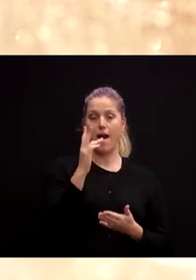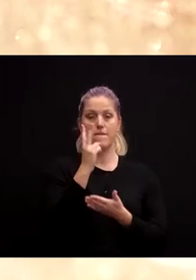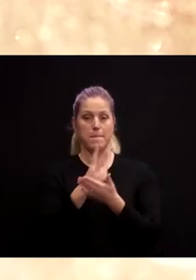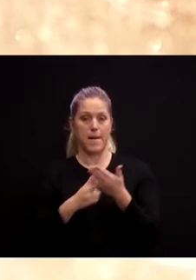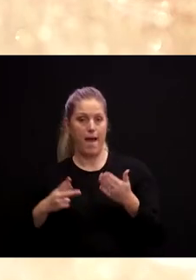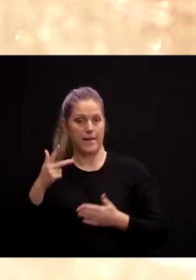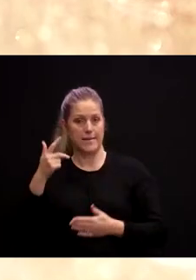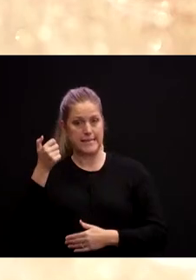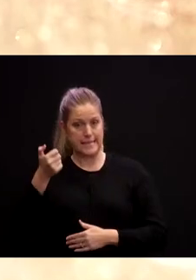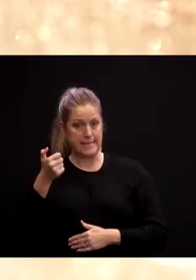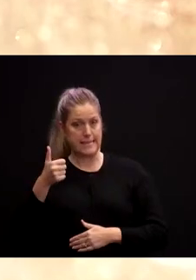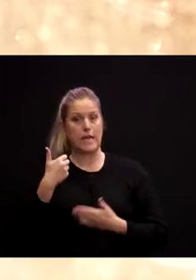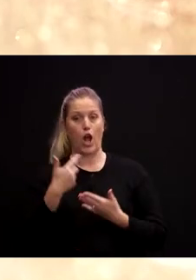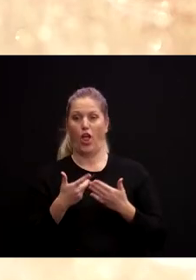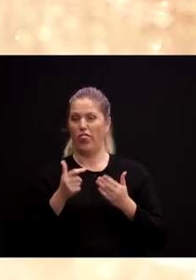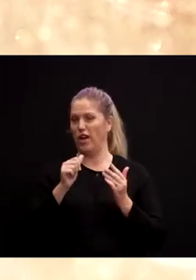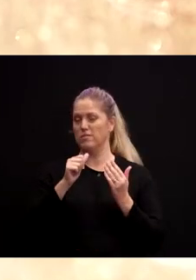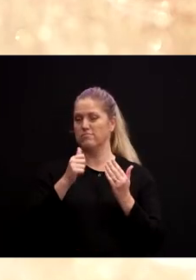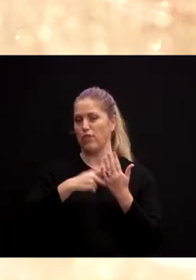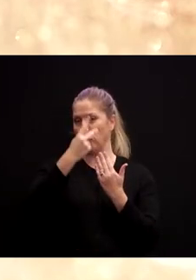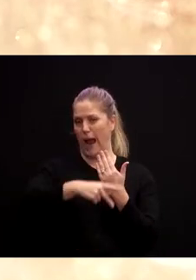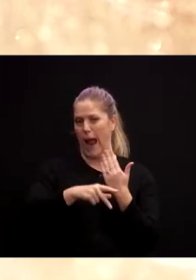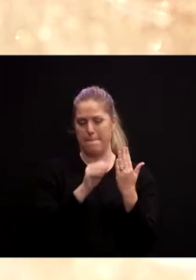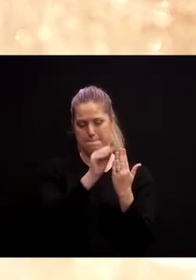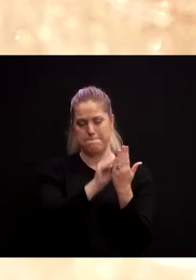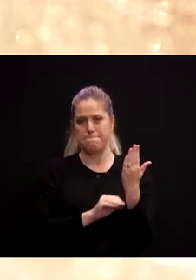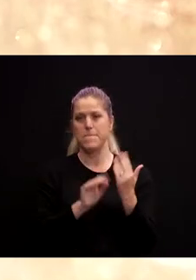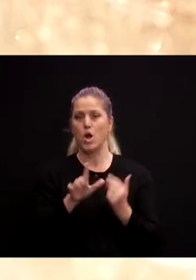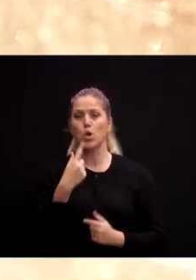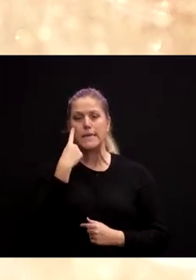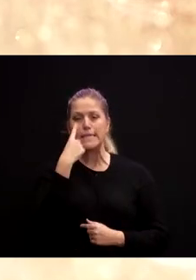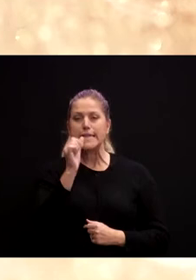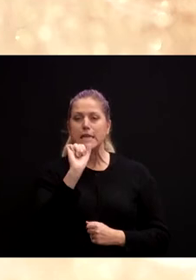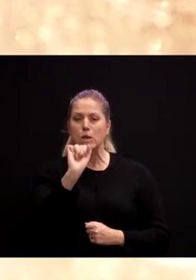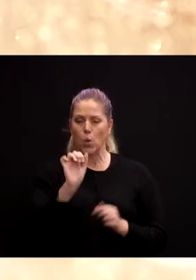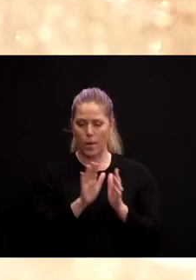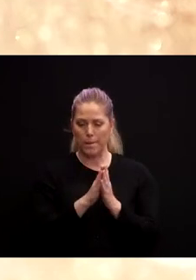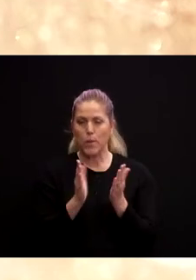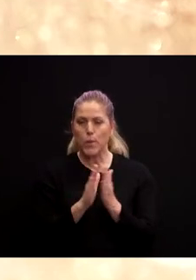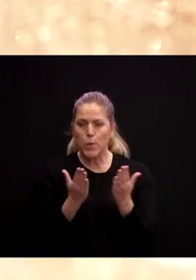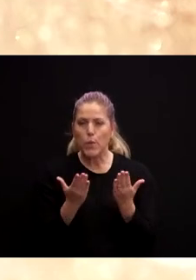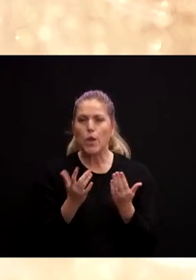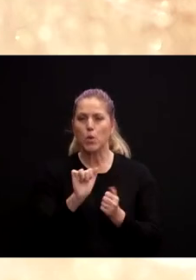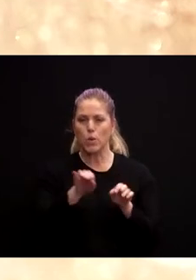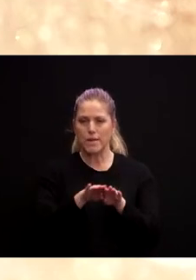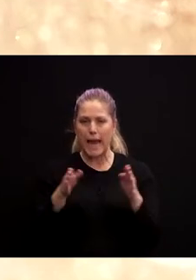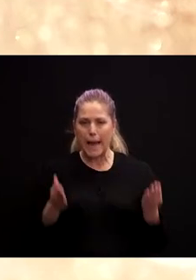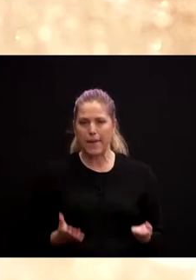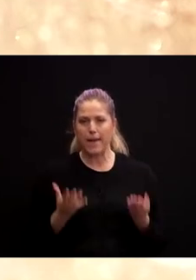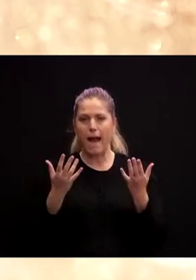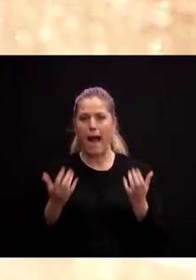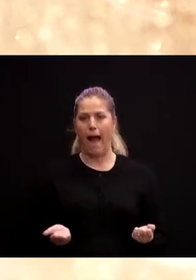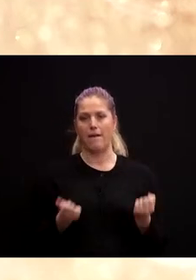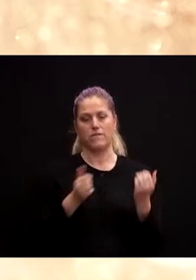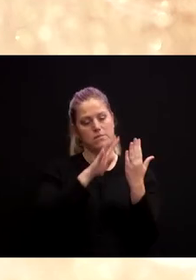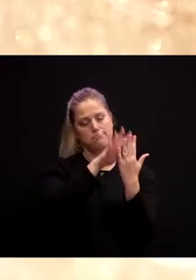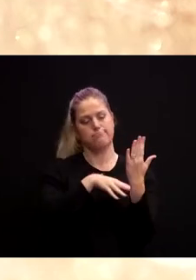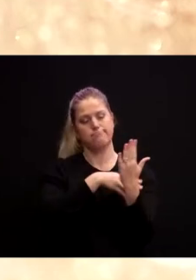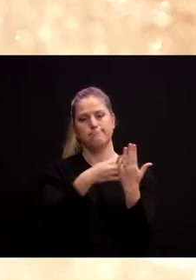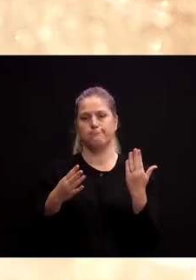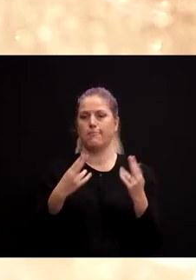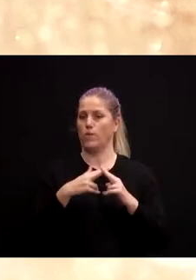program on the screen or on the back of your lanyard and on your table. For the 6th of